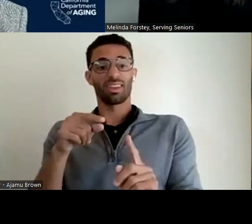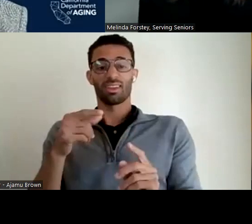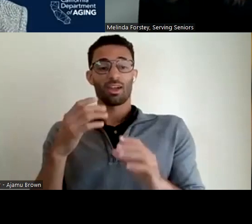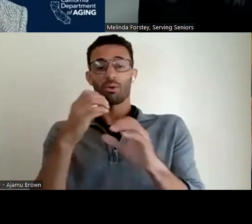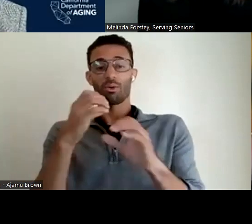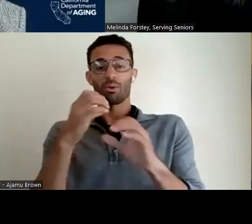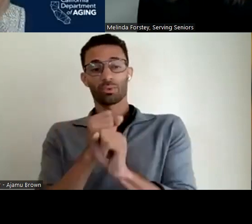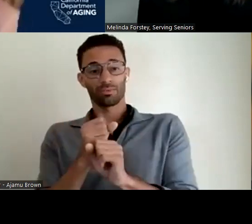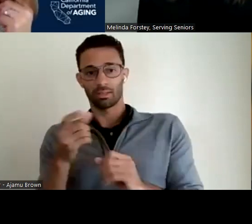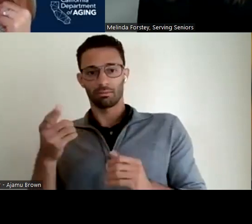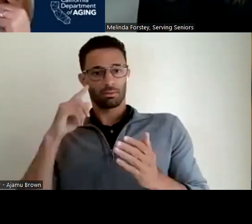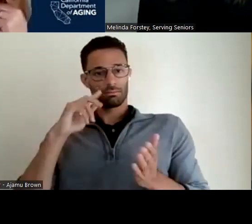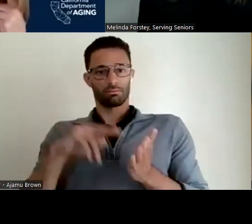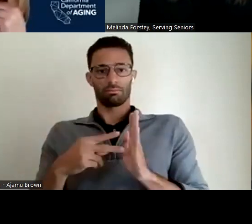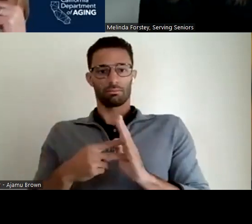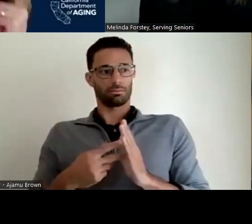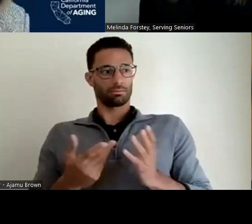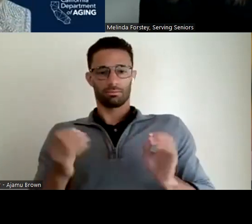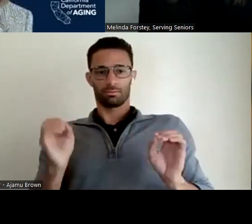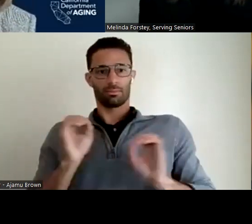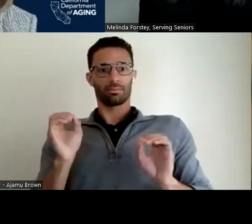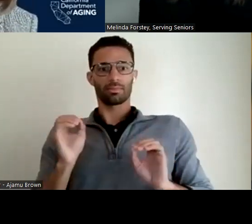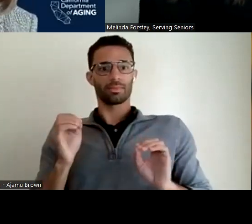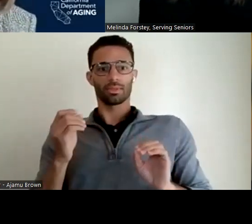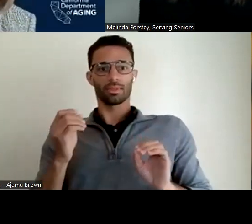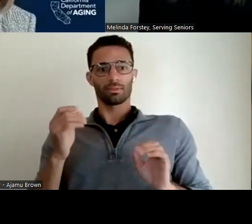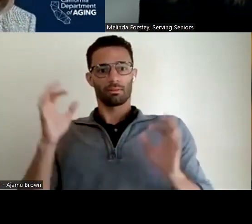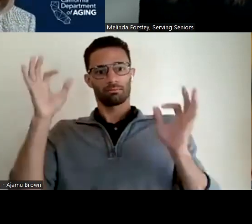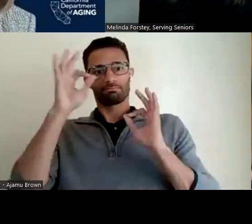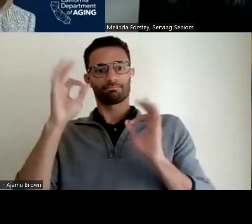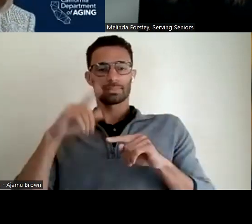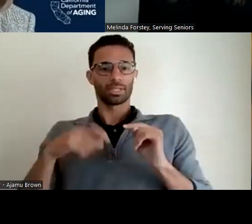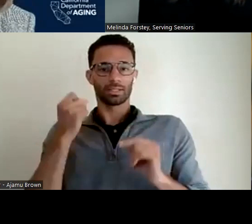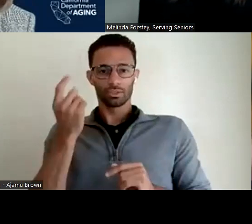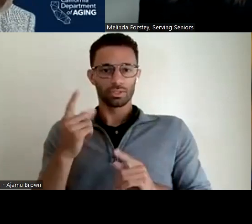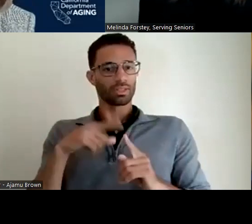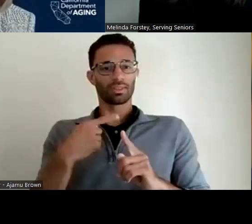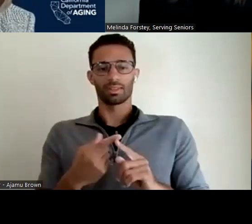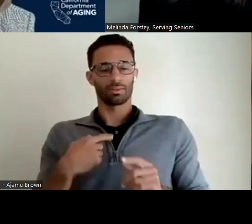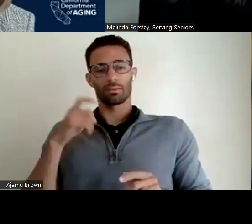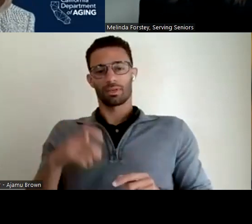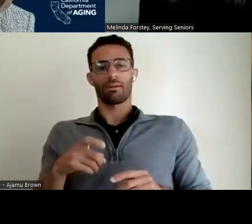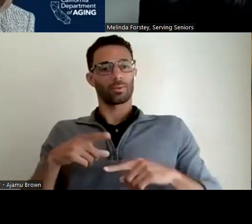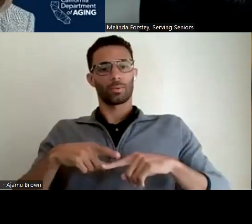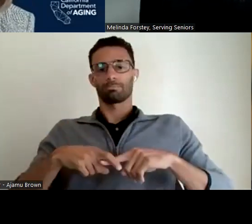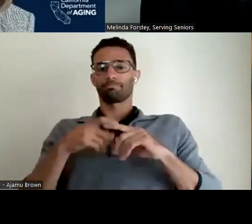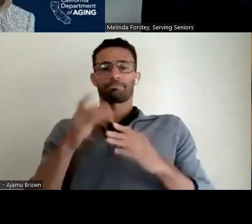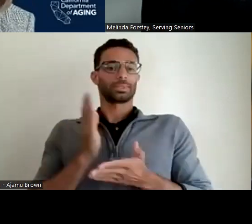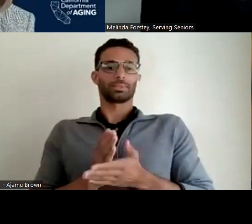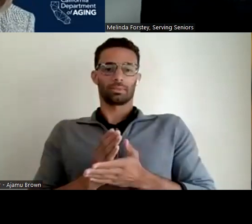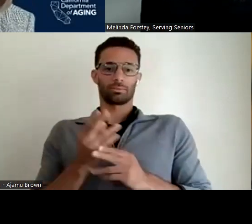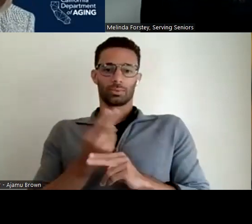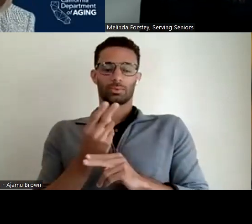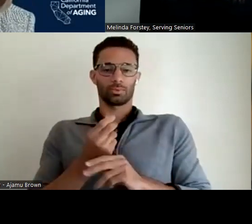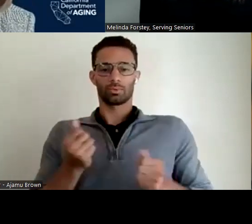anyone. So let's stop it, okay? We're trying to reach people. And lastly, love you, Melinda and Hannah, and